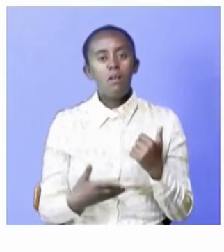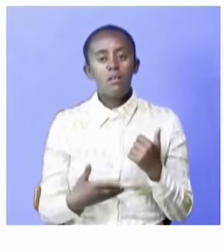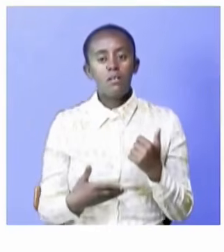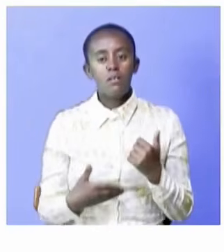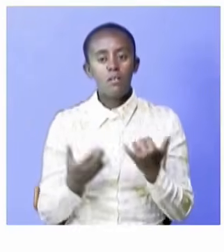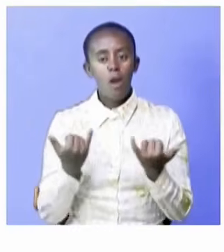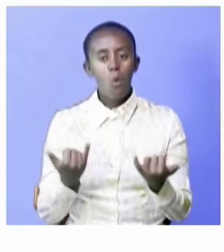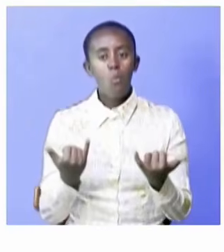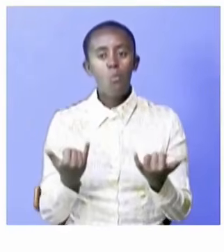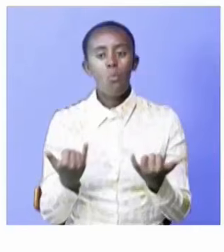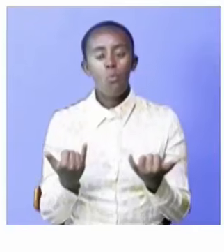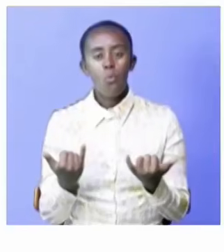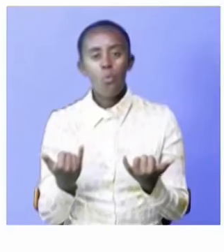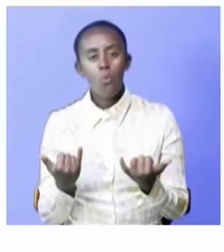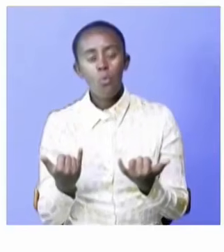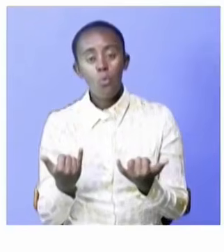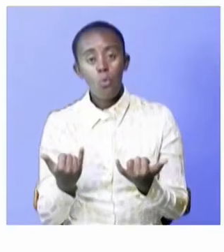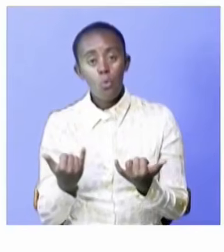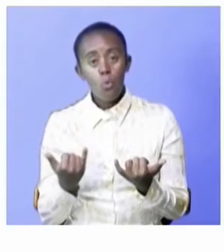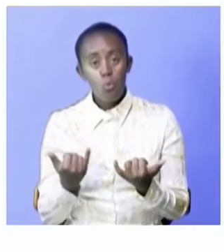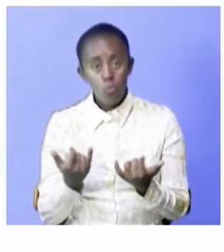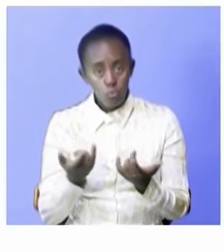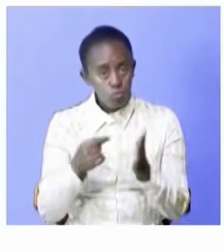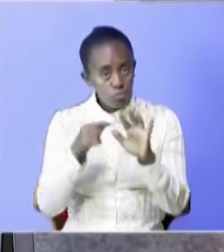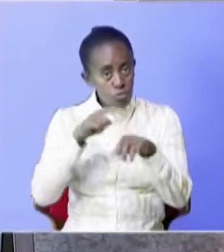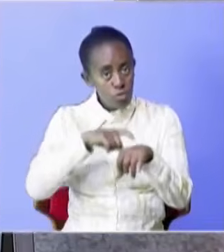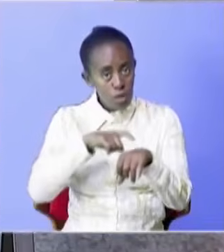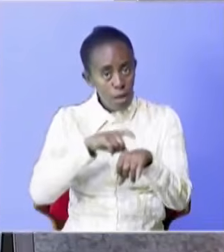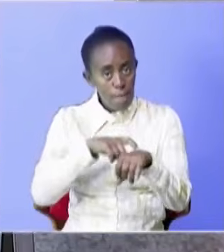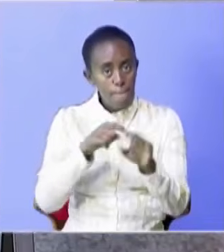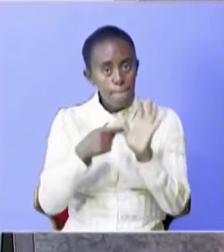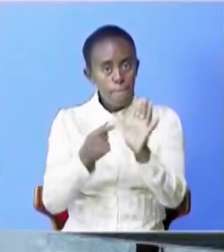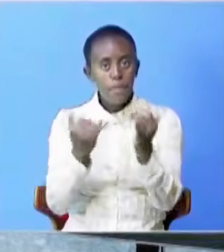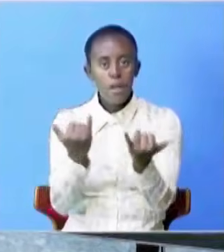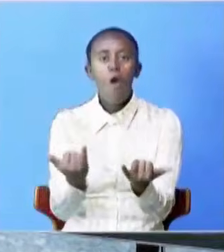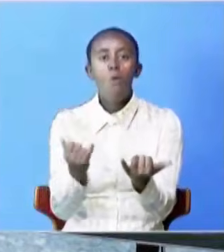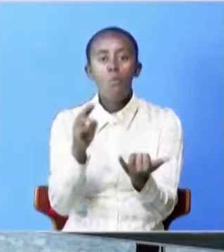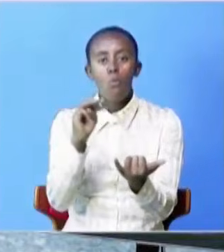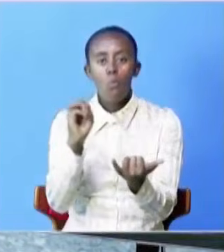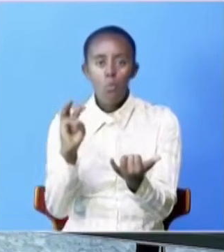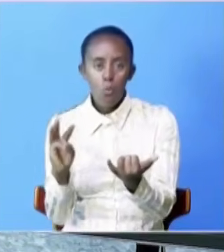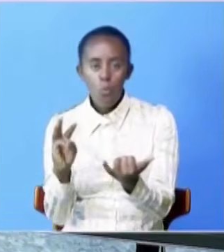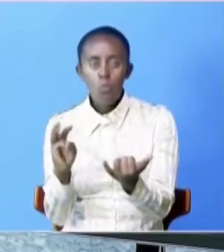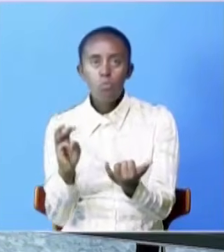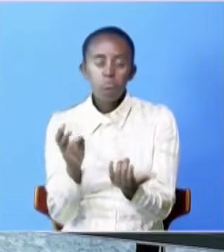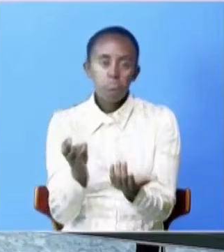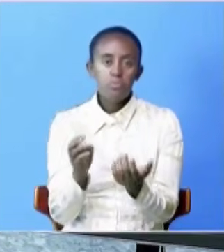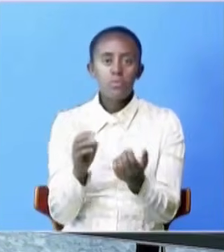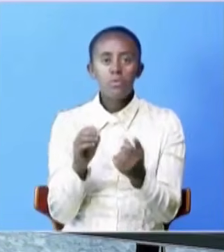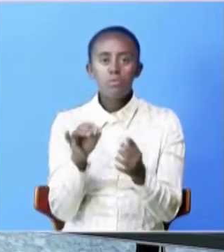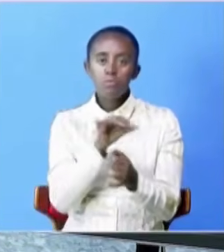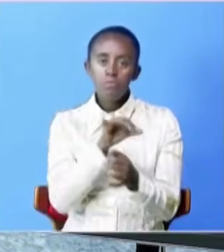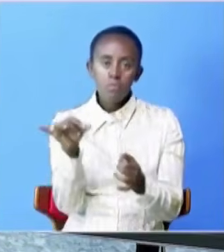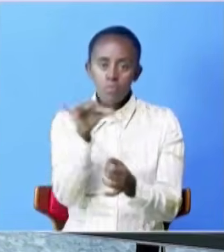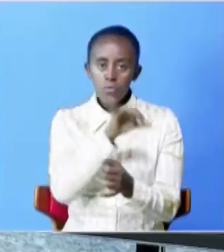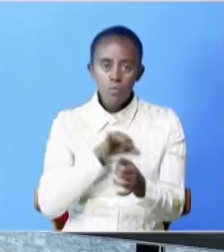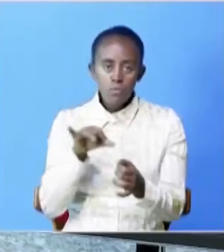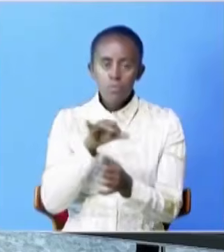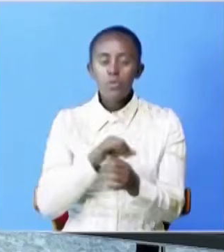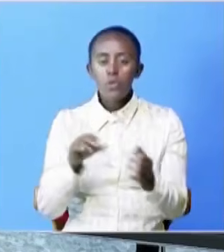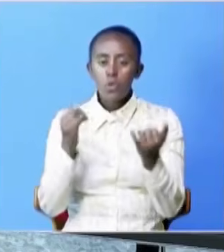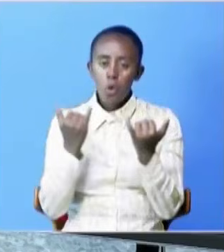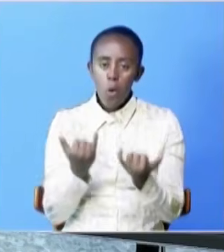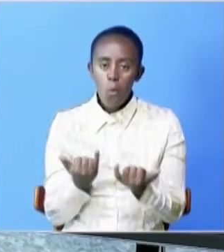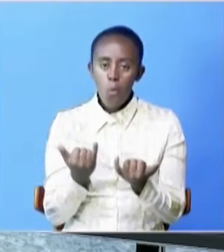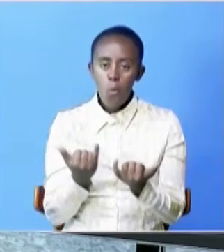now. Again, we have a time indicator here, which is now. If we have common time expressions like